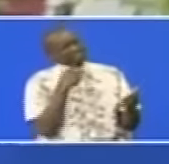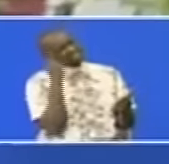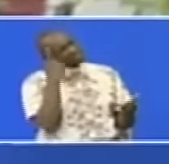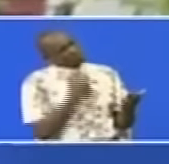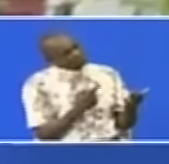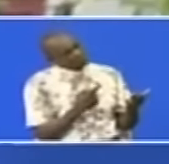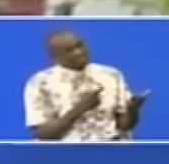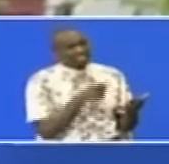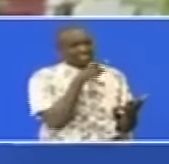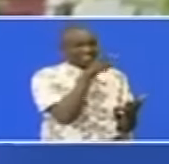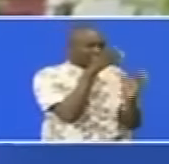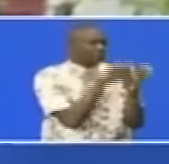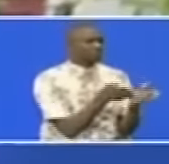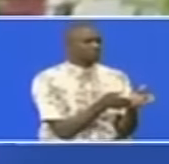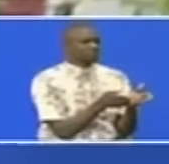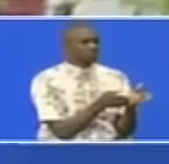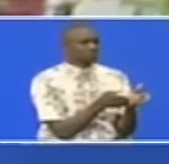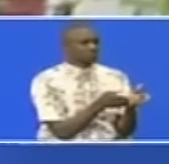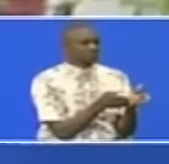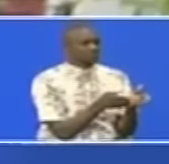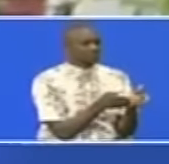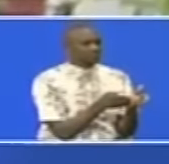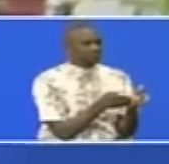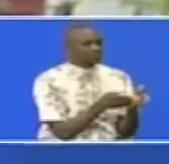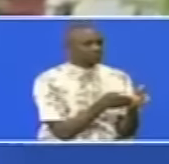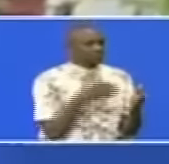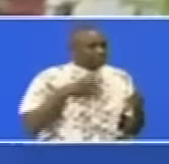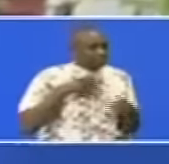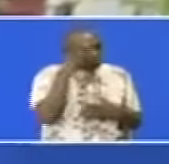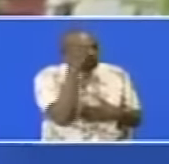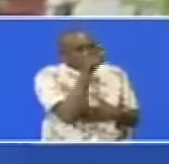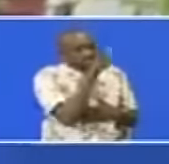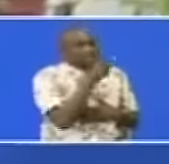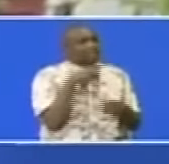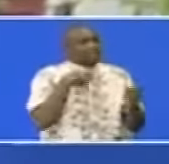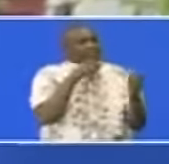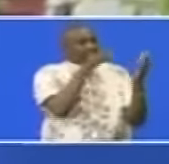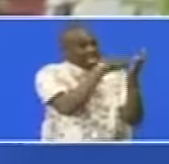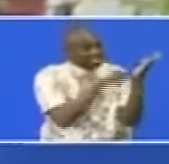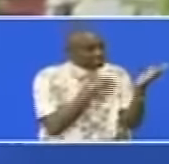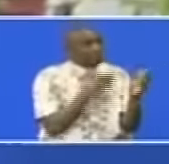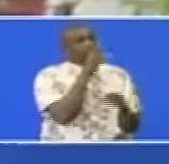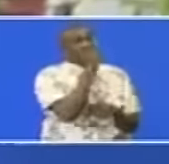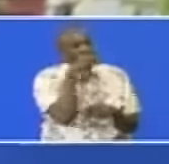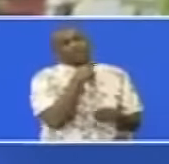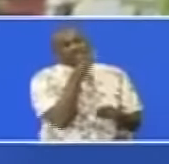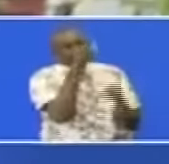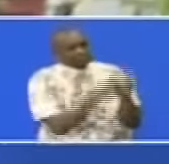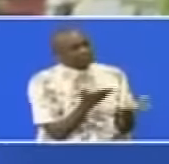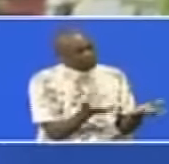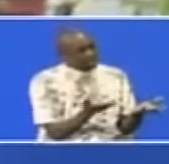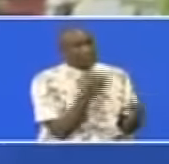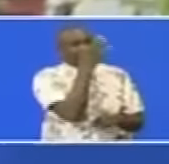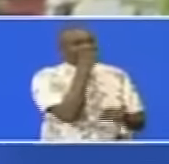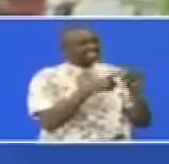Anwar Sadat in Egypt. And Anwar Sadat, I think, was on number 3 on the list of the U.S. most wanted terrorists. The guy became a president for 30